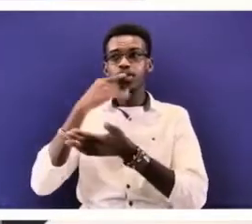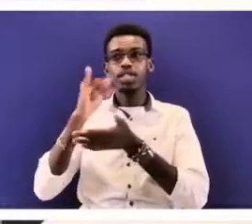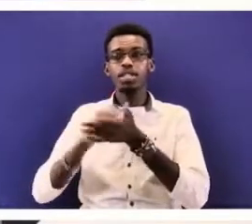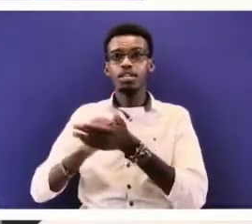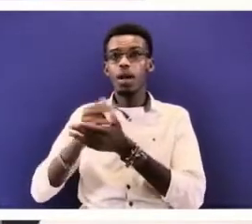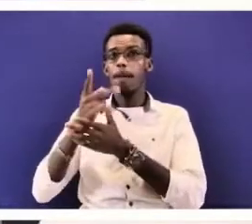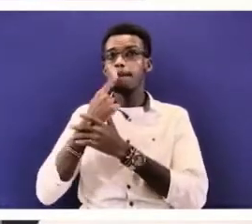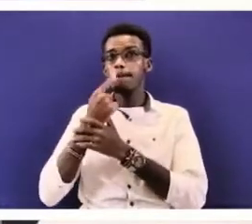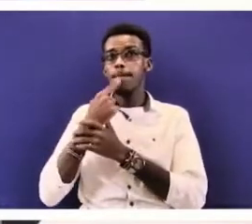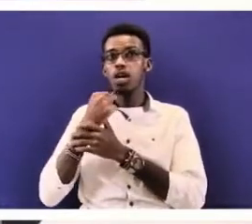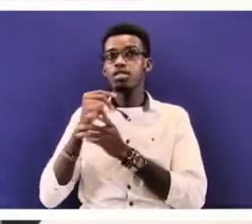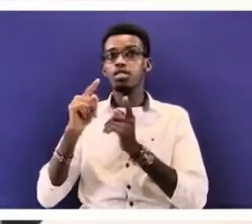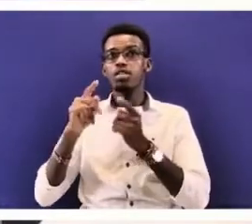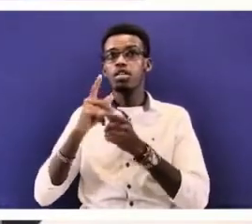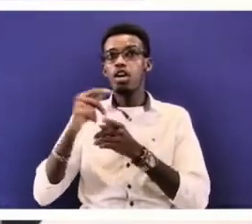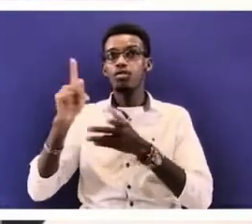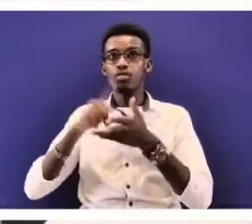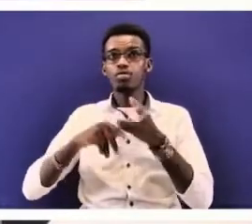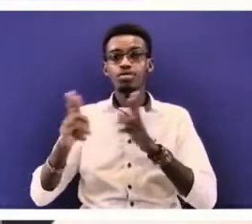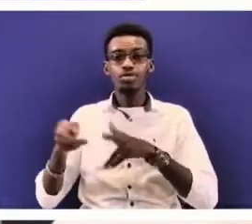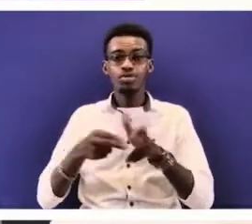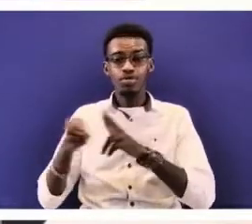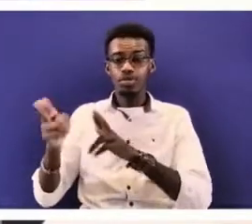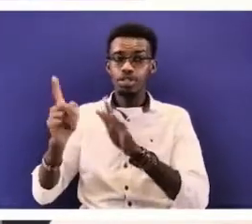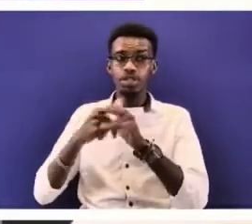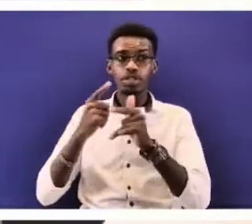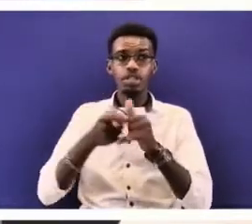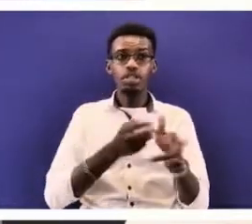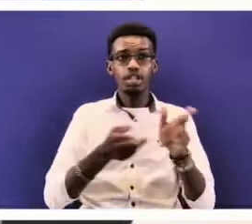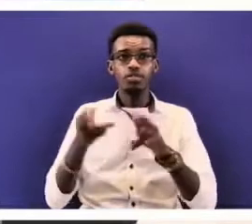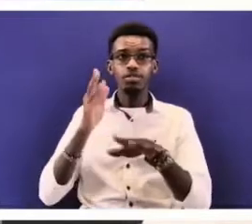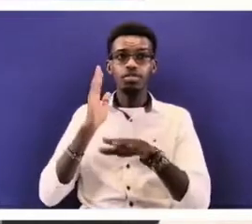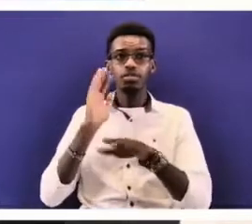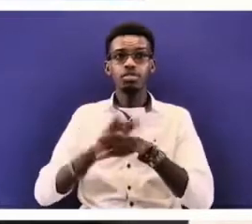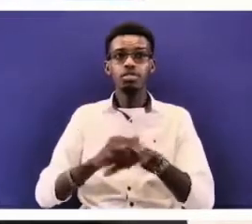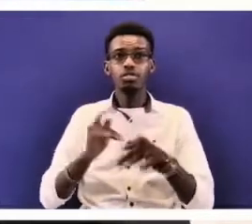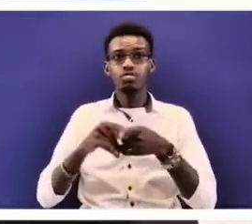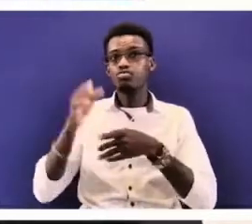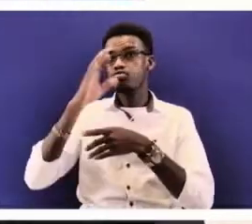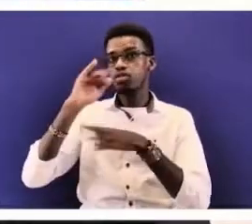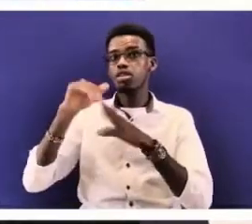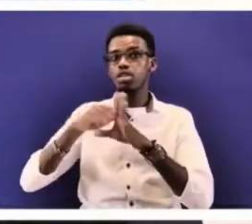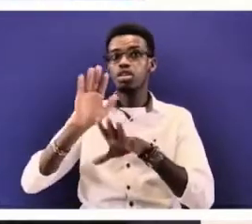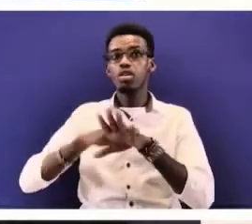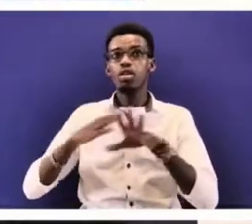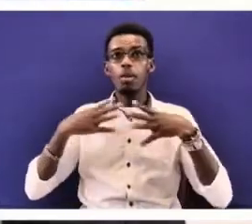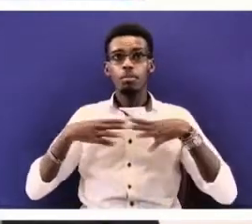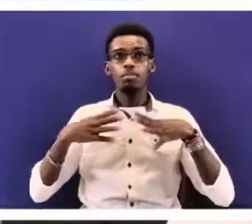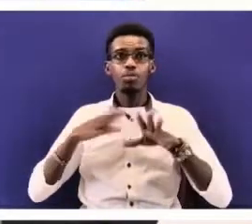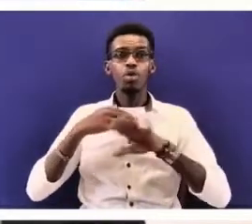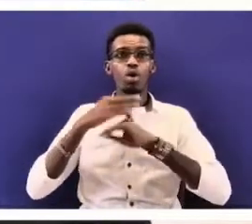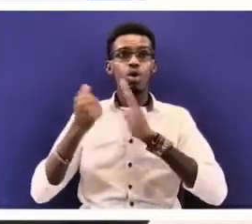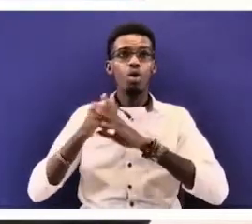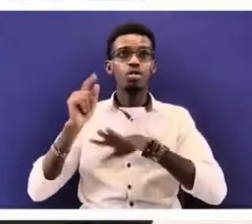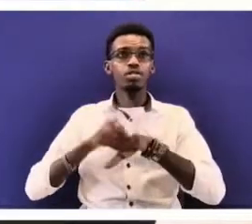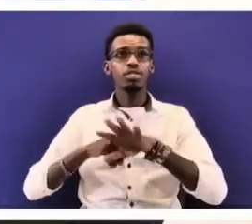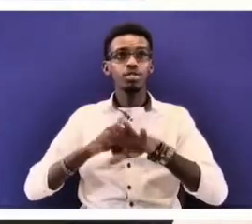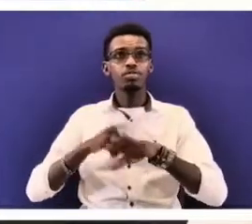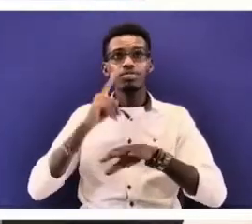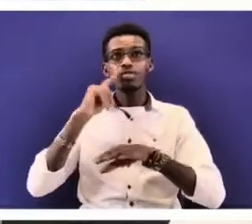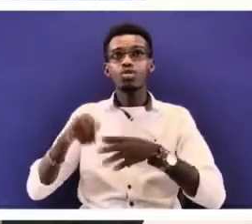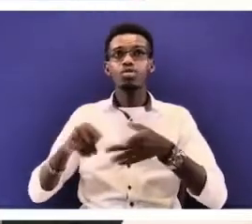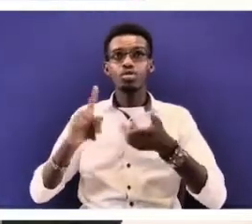mouth of a river. The river brought transportation of goods and people all the time. This was